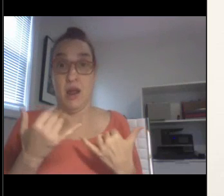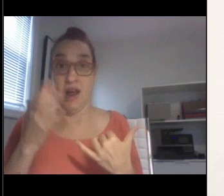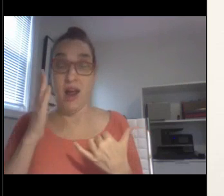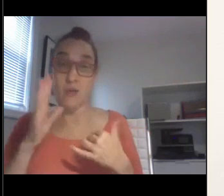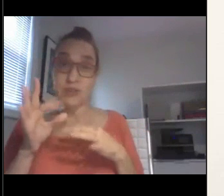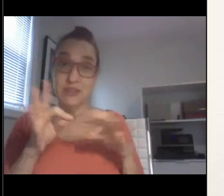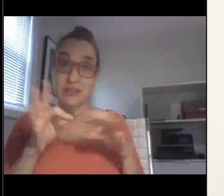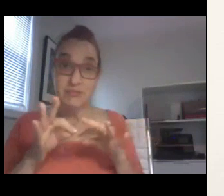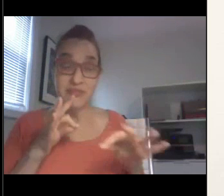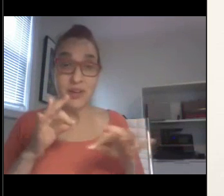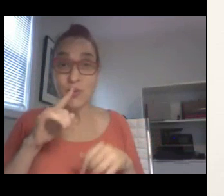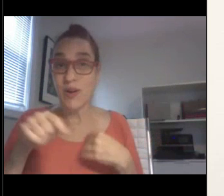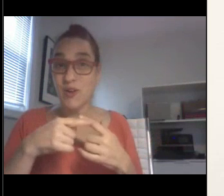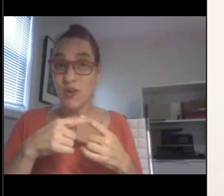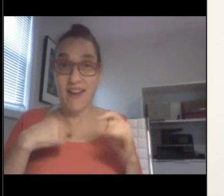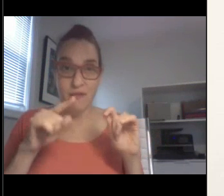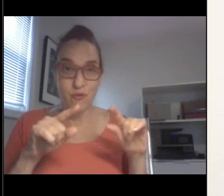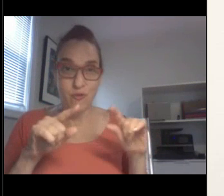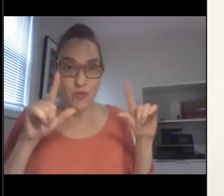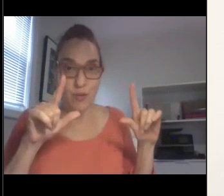frameworks to inform your praxis.